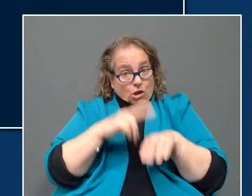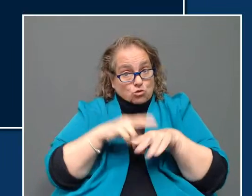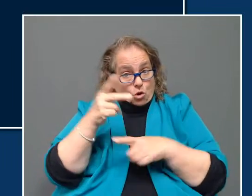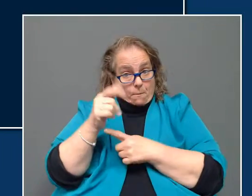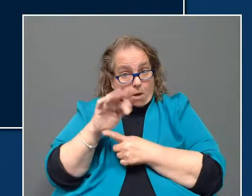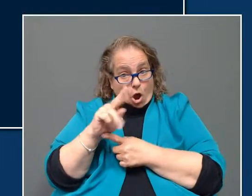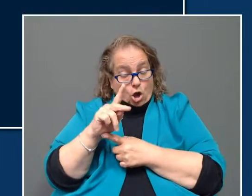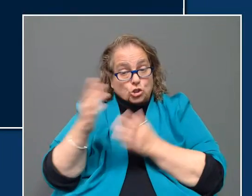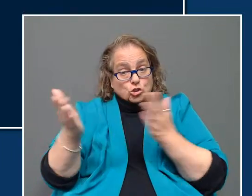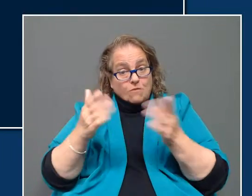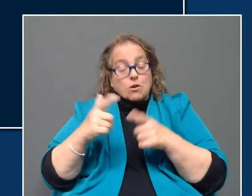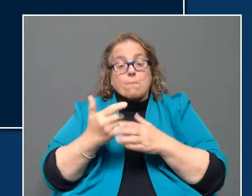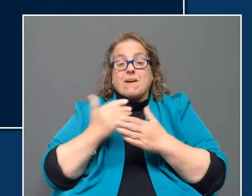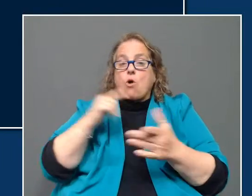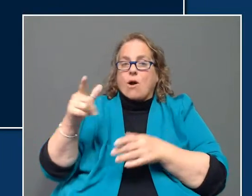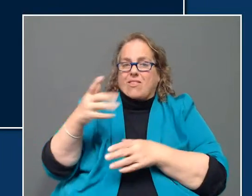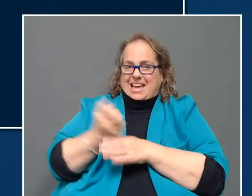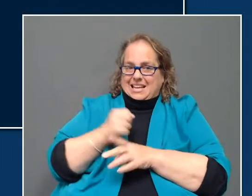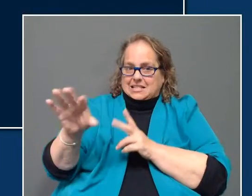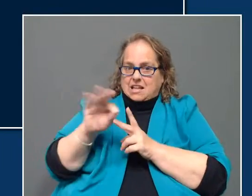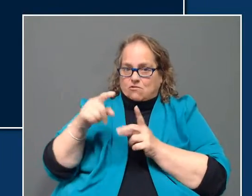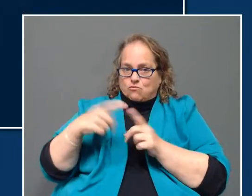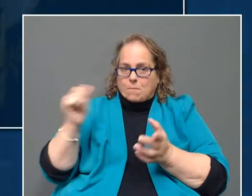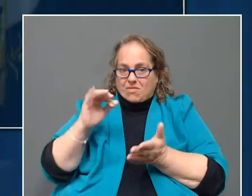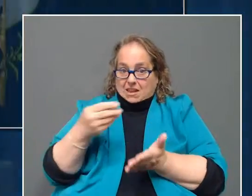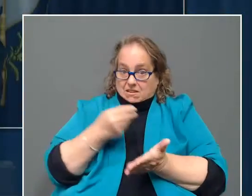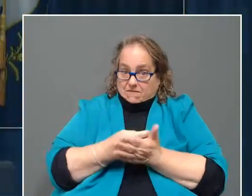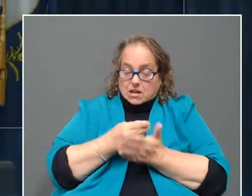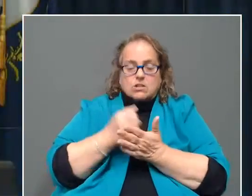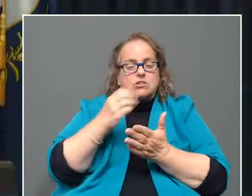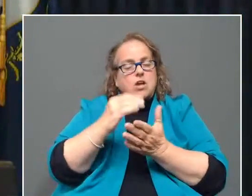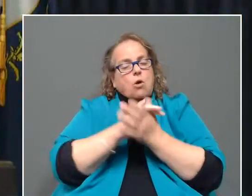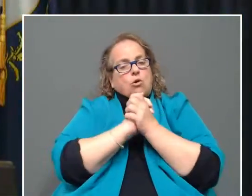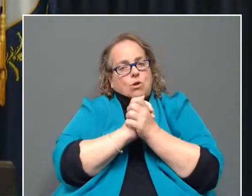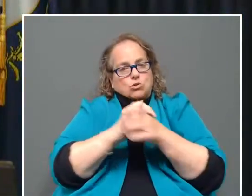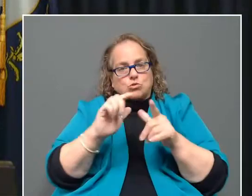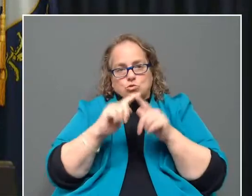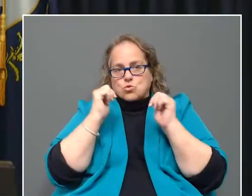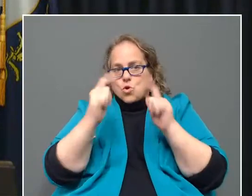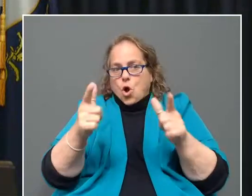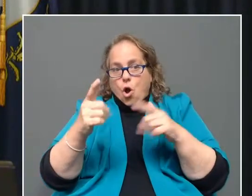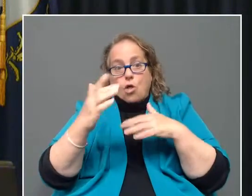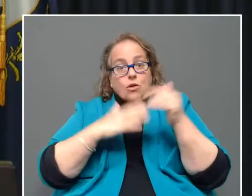this funding. Congratulations to all of them. The building of our